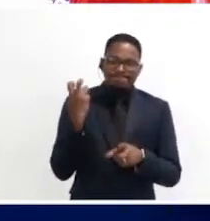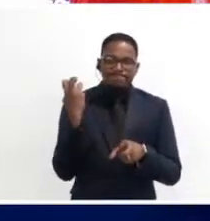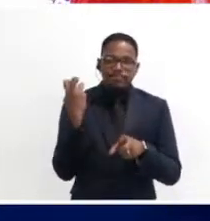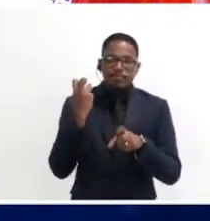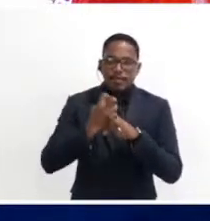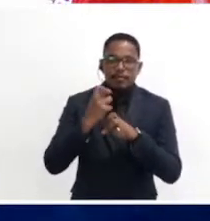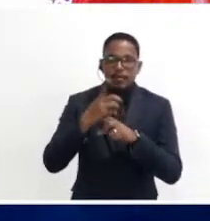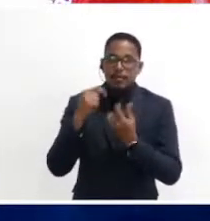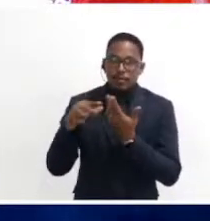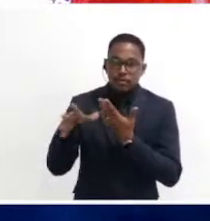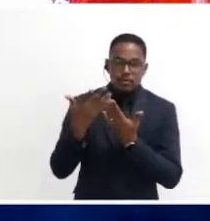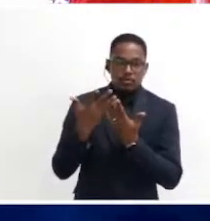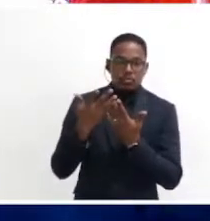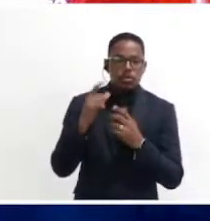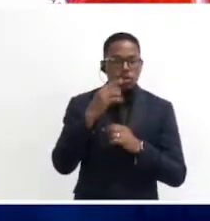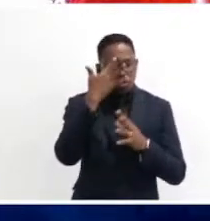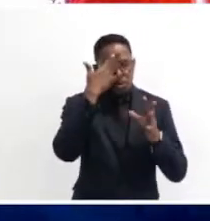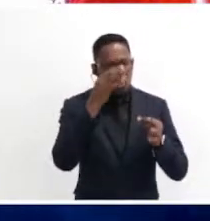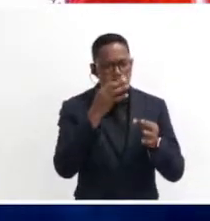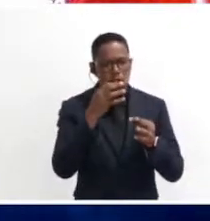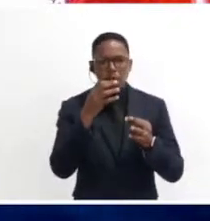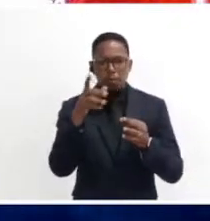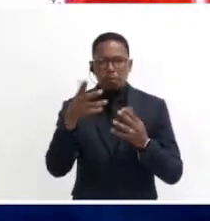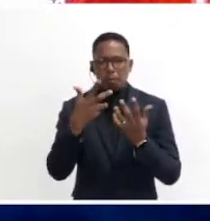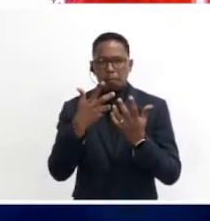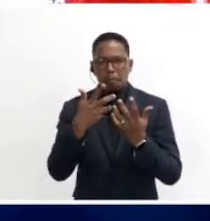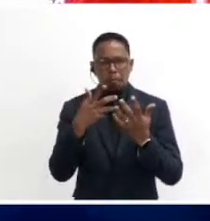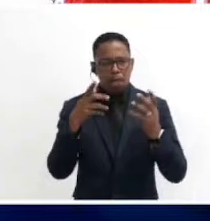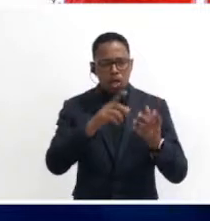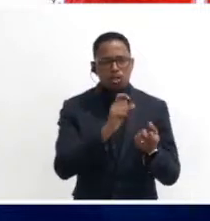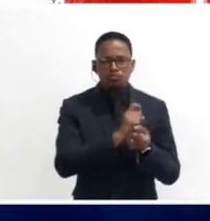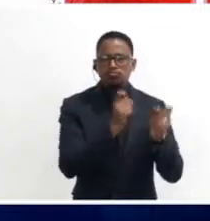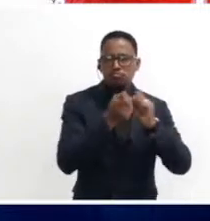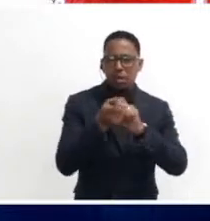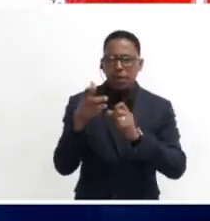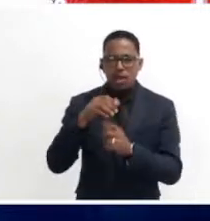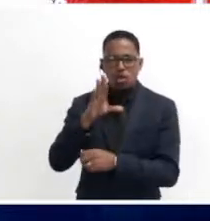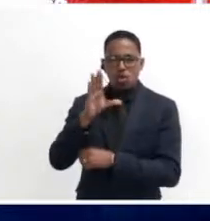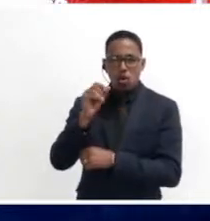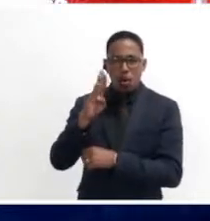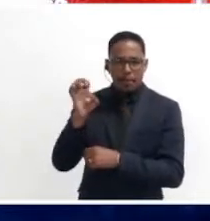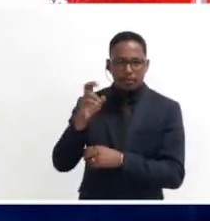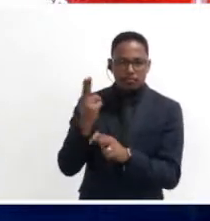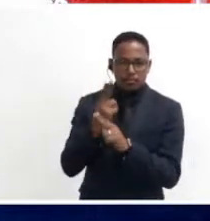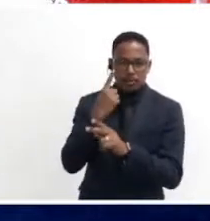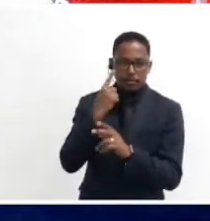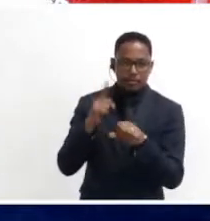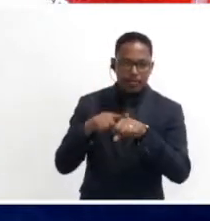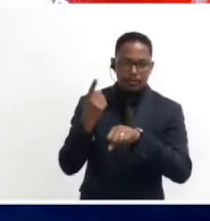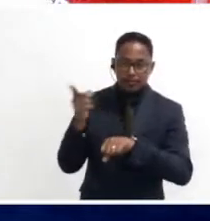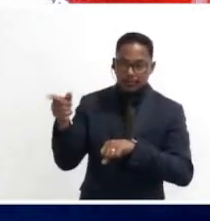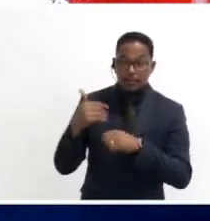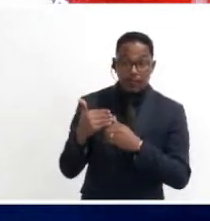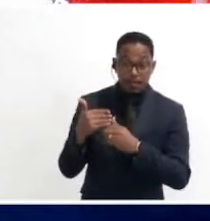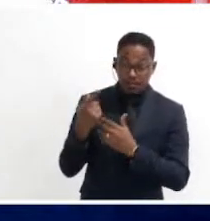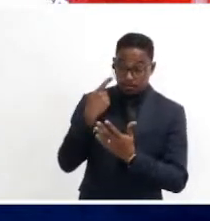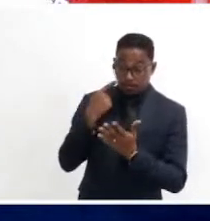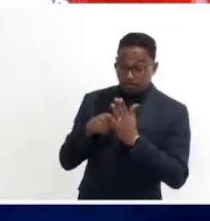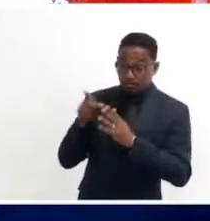You can see there in the picture on the right kind of what some of these processes look like. This is the thermosonic